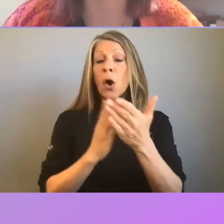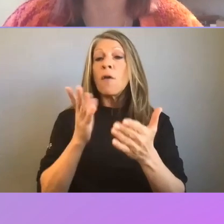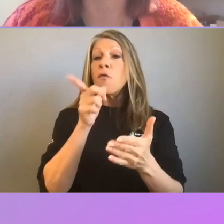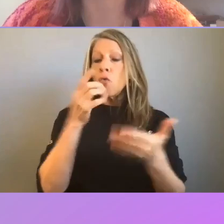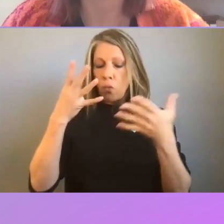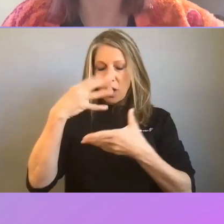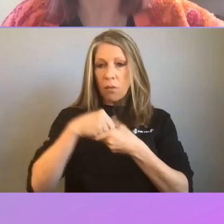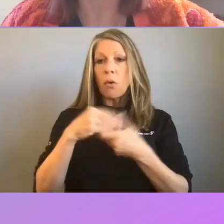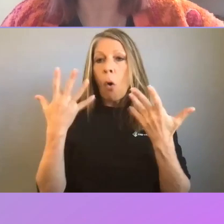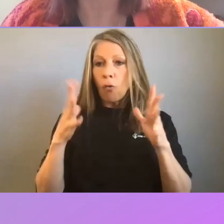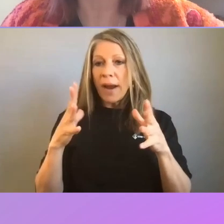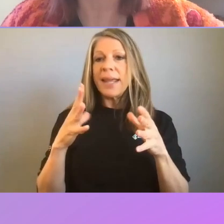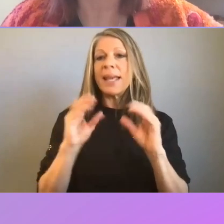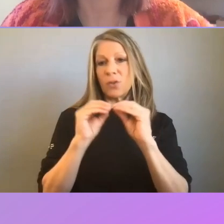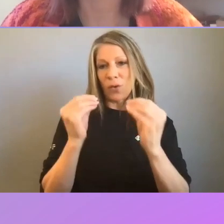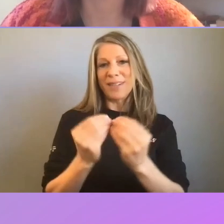as an organization.